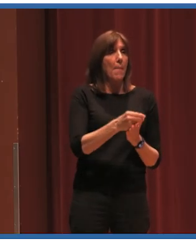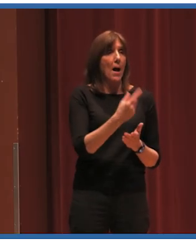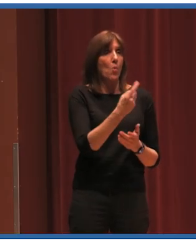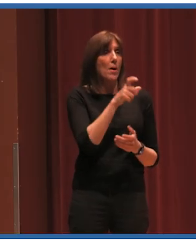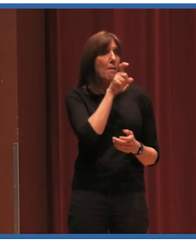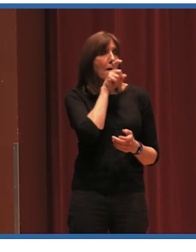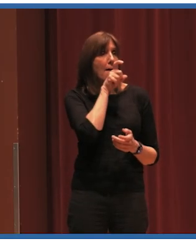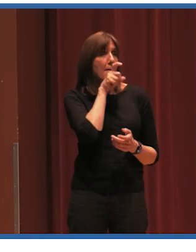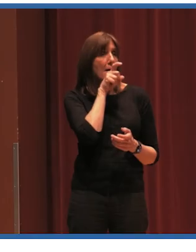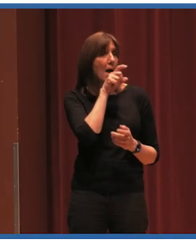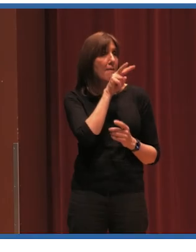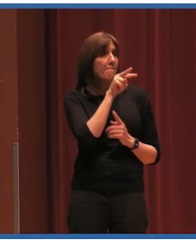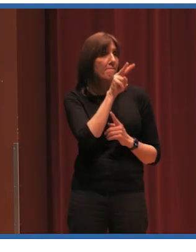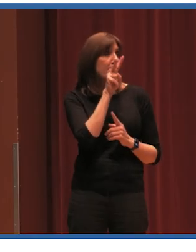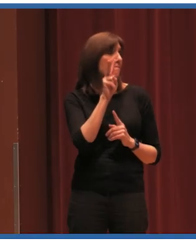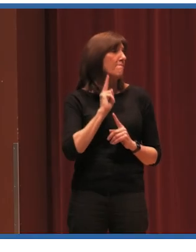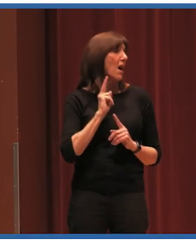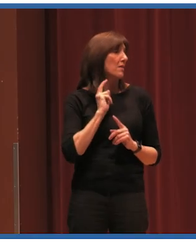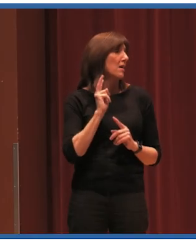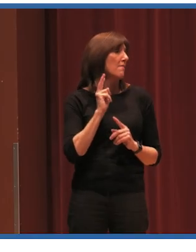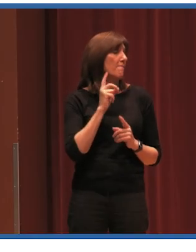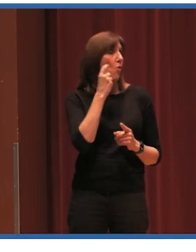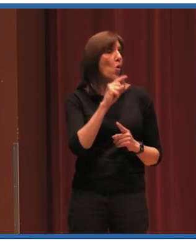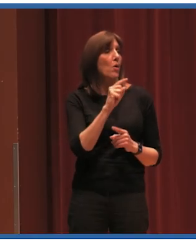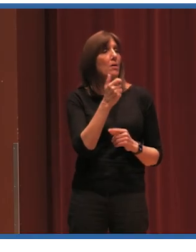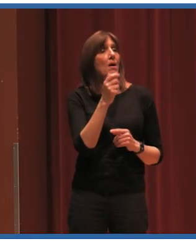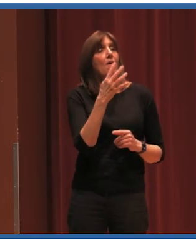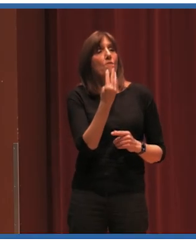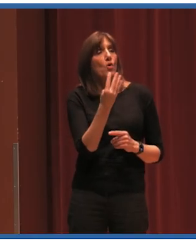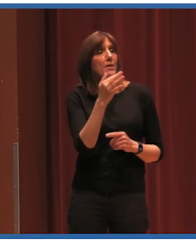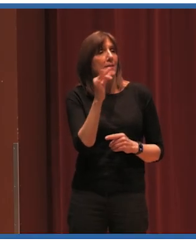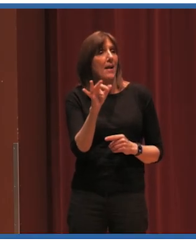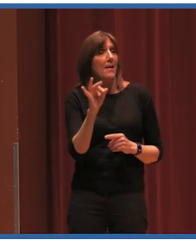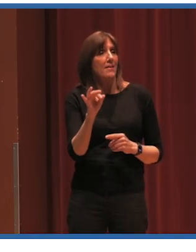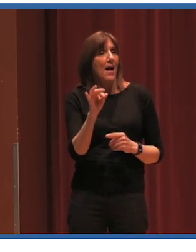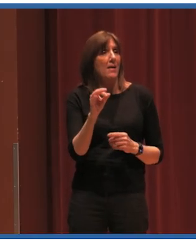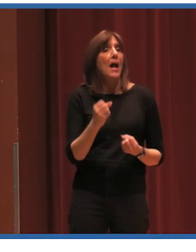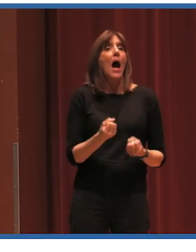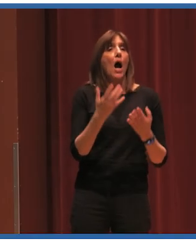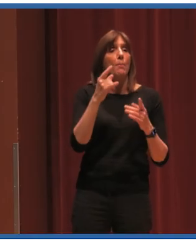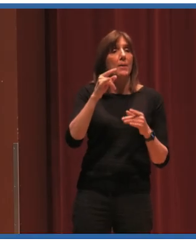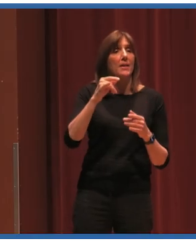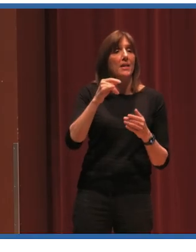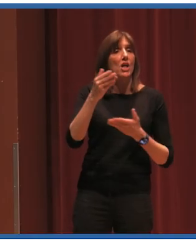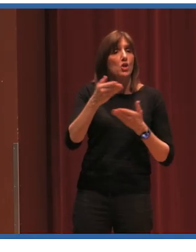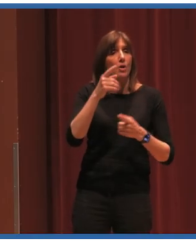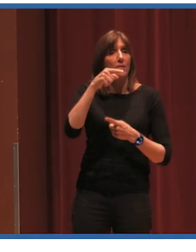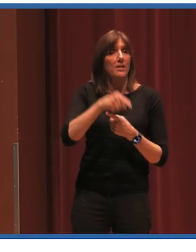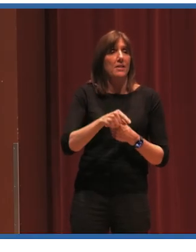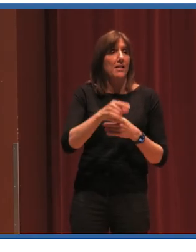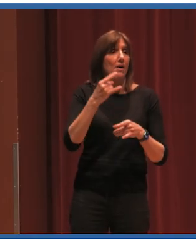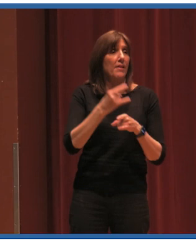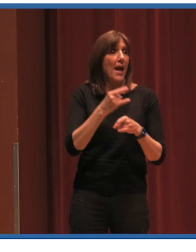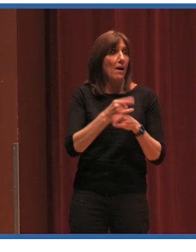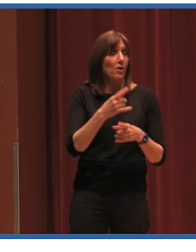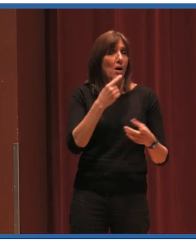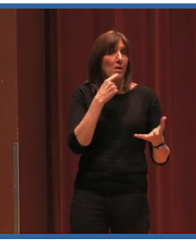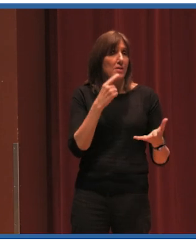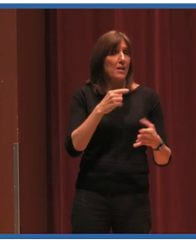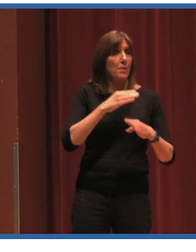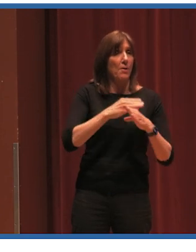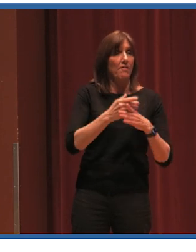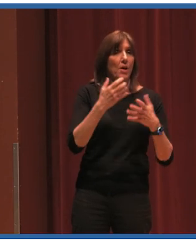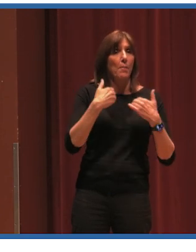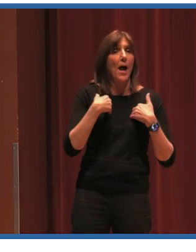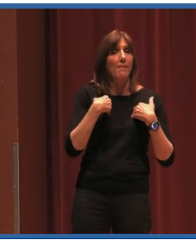for $14.99, and if you do the math on the number of servings, which is not easy because the alcohol lobby has prevented them